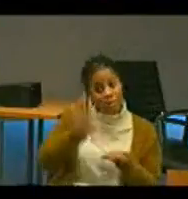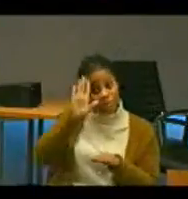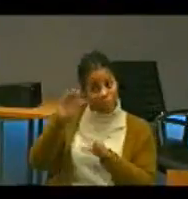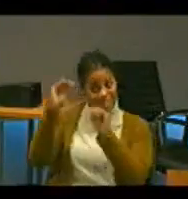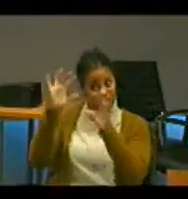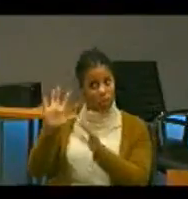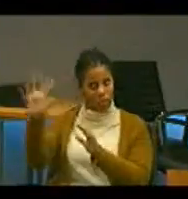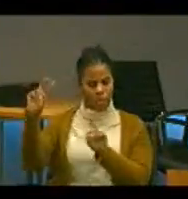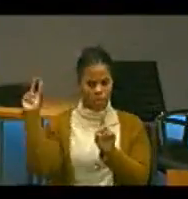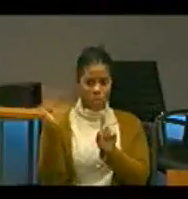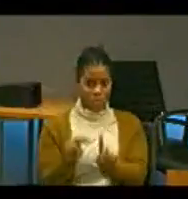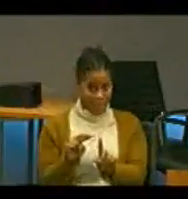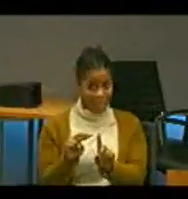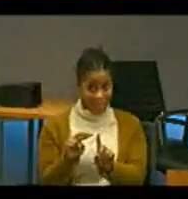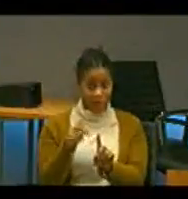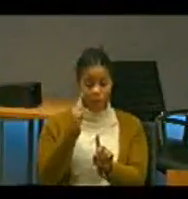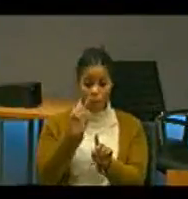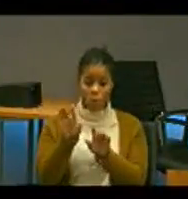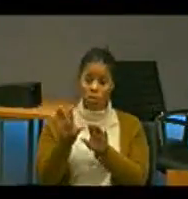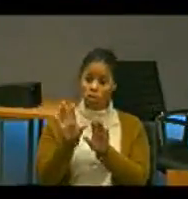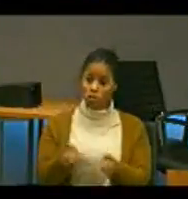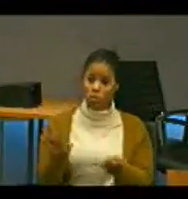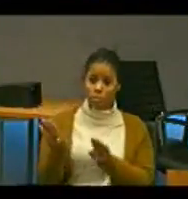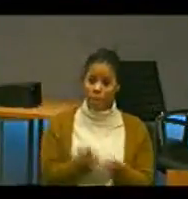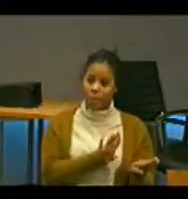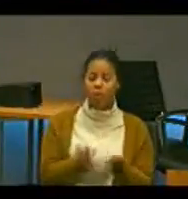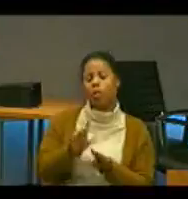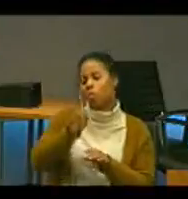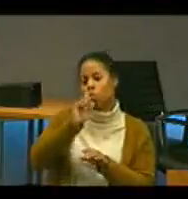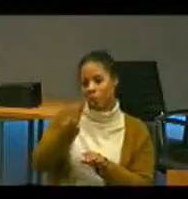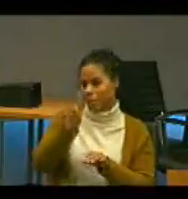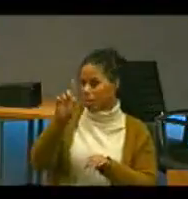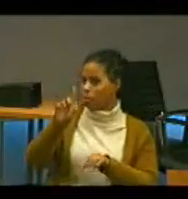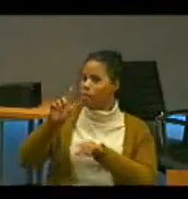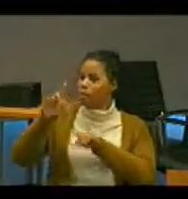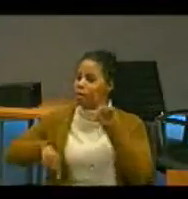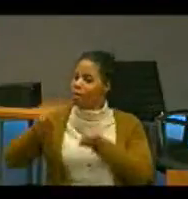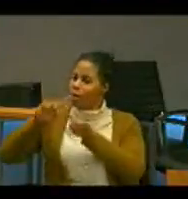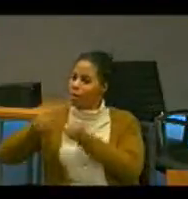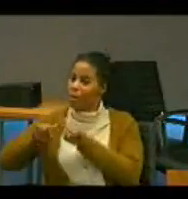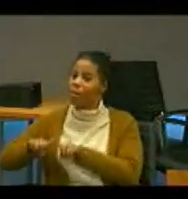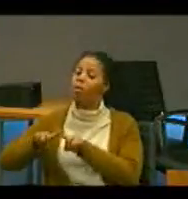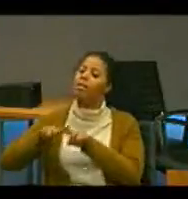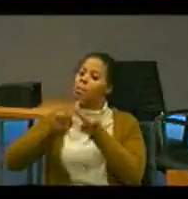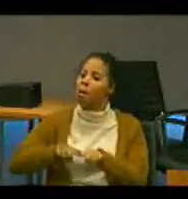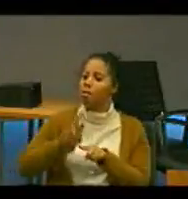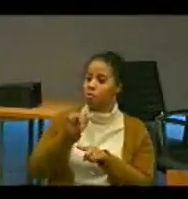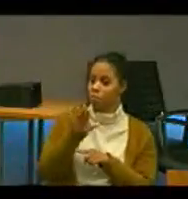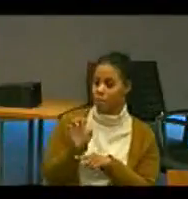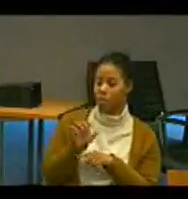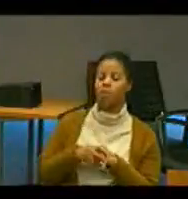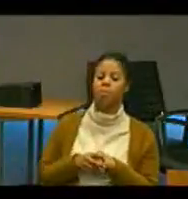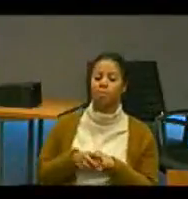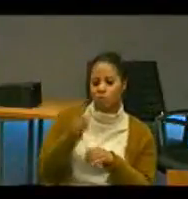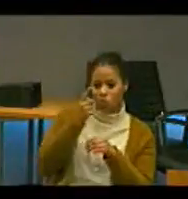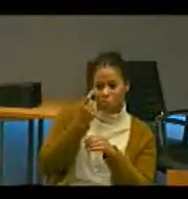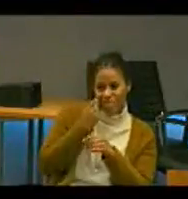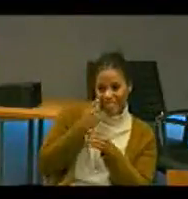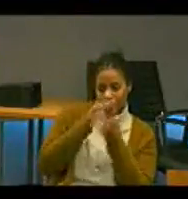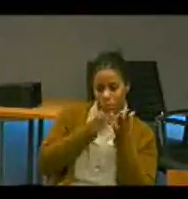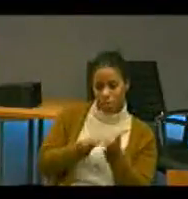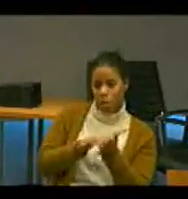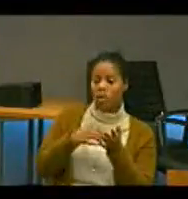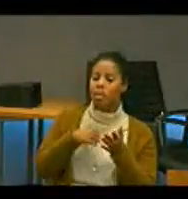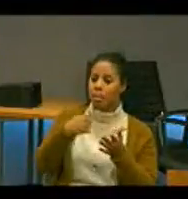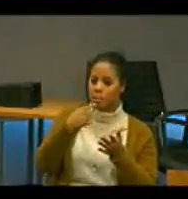vary by student race and ethnicity. A recent Yale study found, for example, that early childhood educators watch Black children